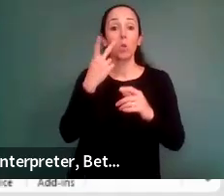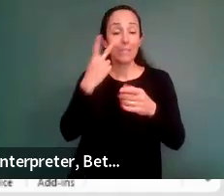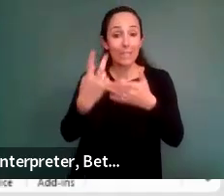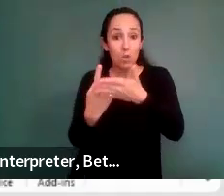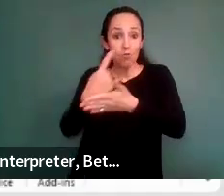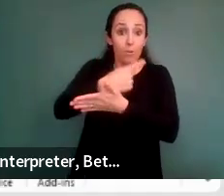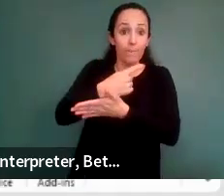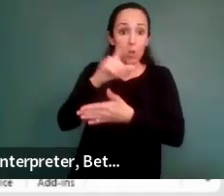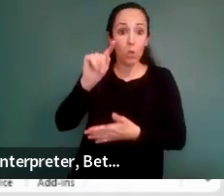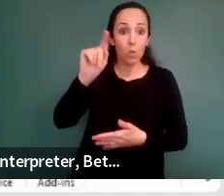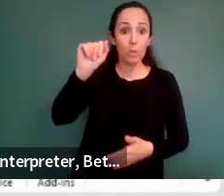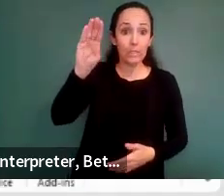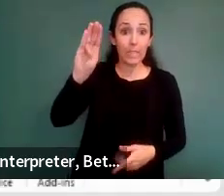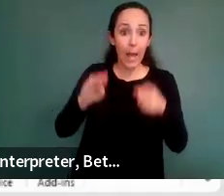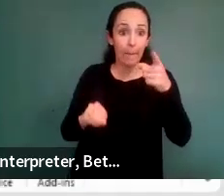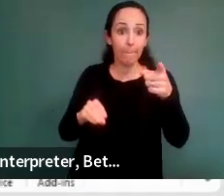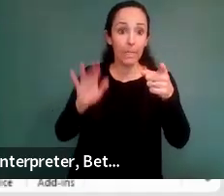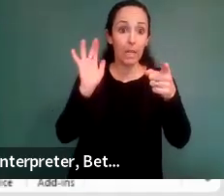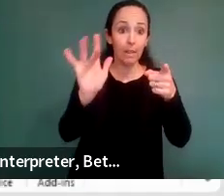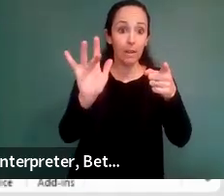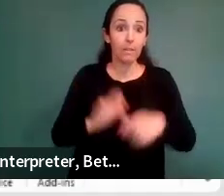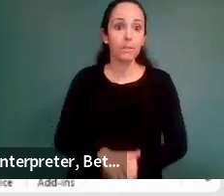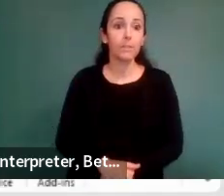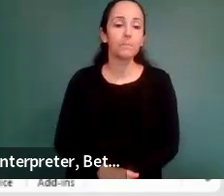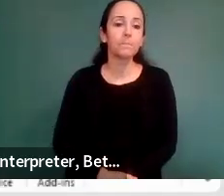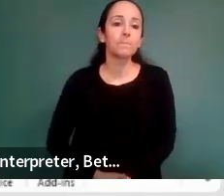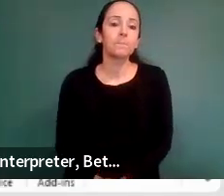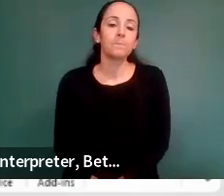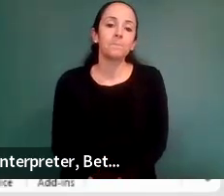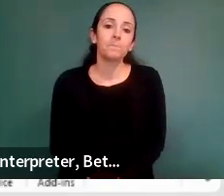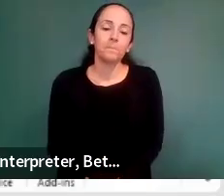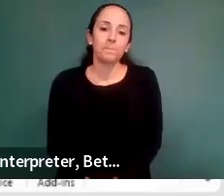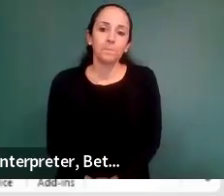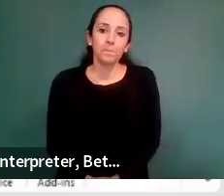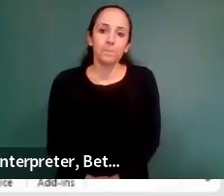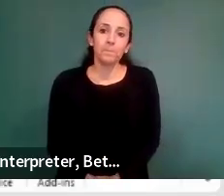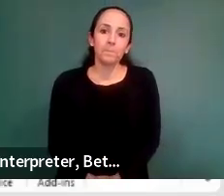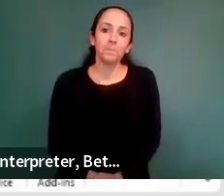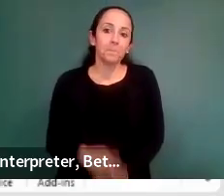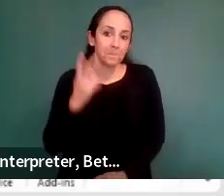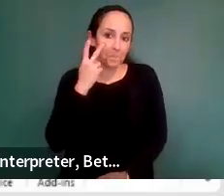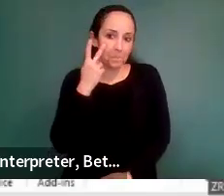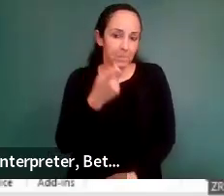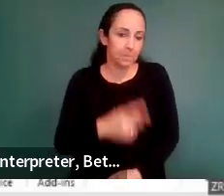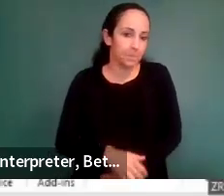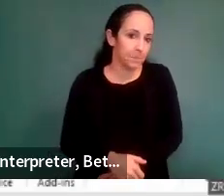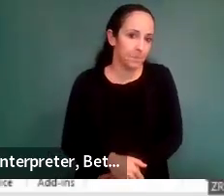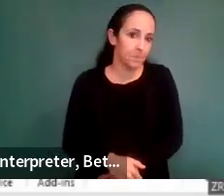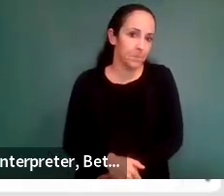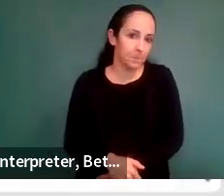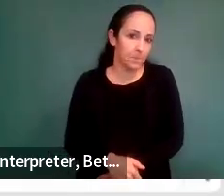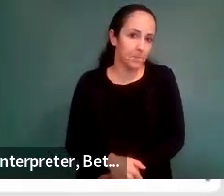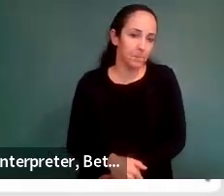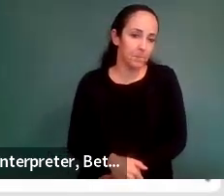accessibility checker, and let's see if our unlabeled image is flagged. Upper ribbon expanded.